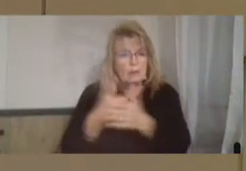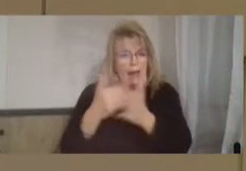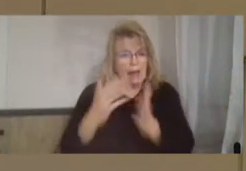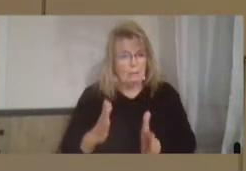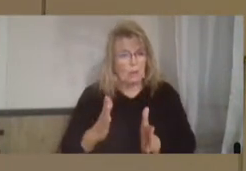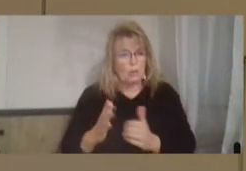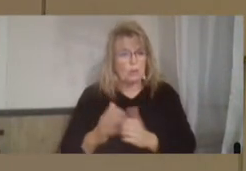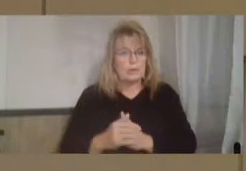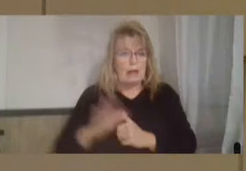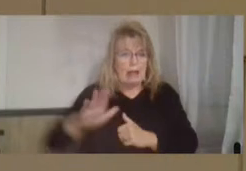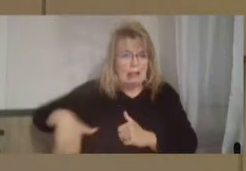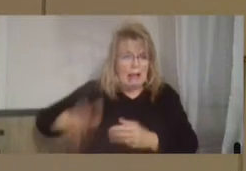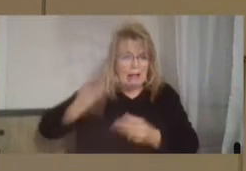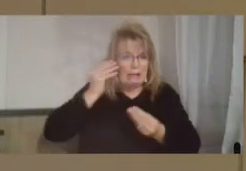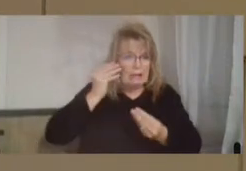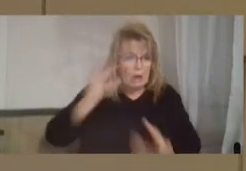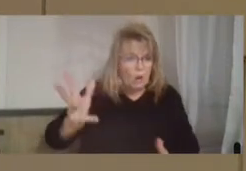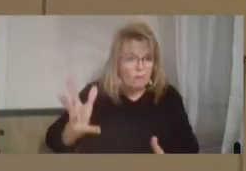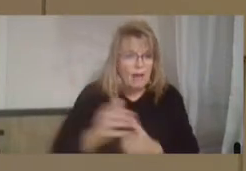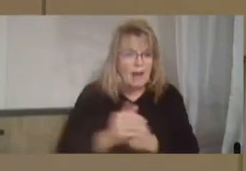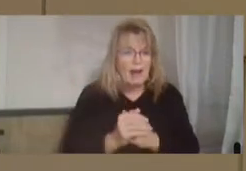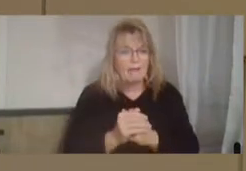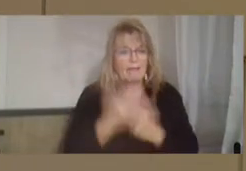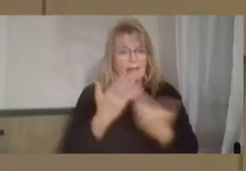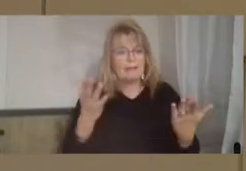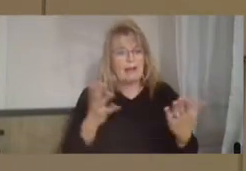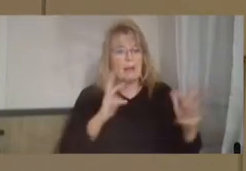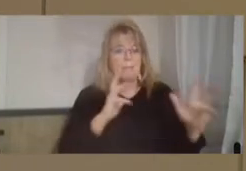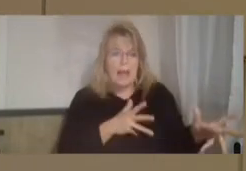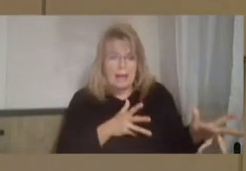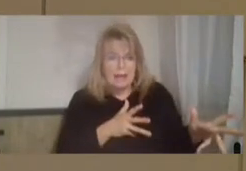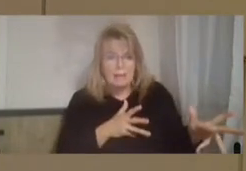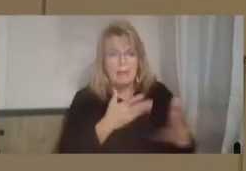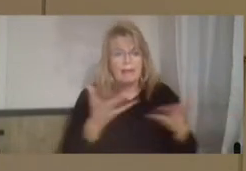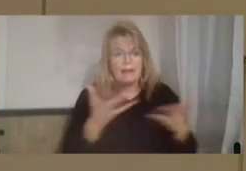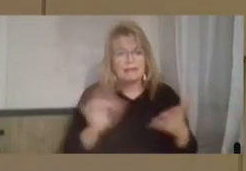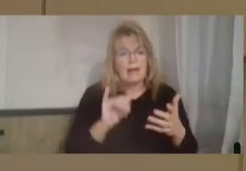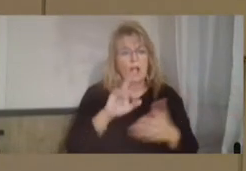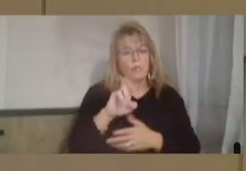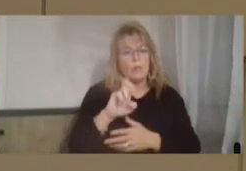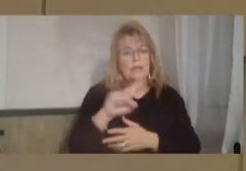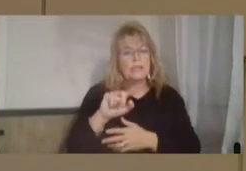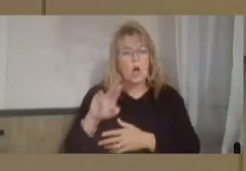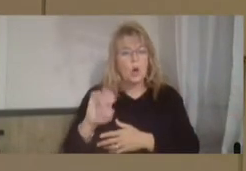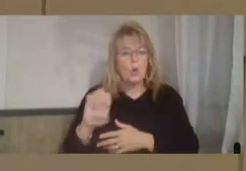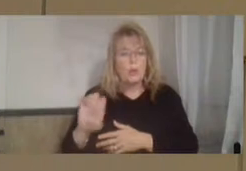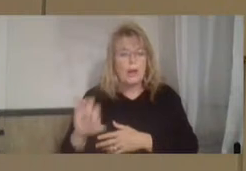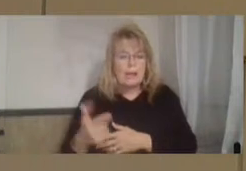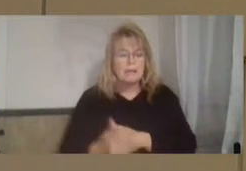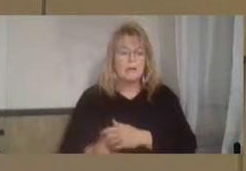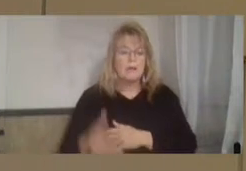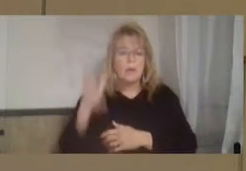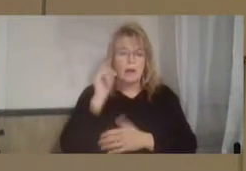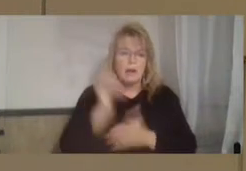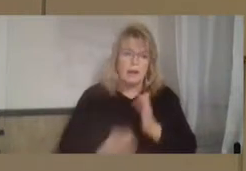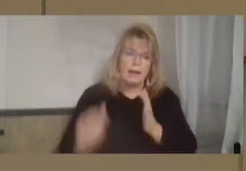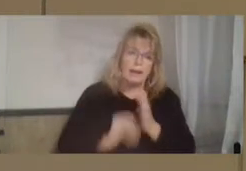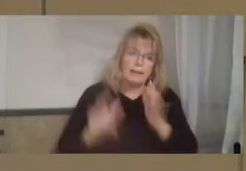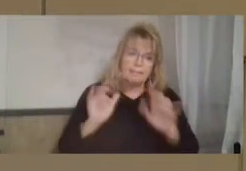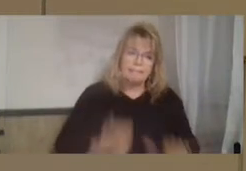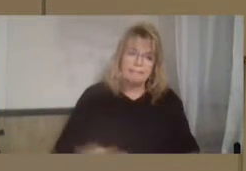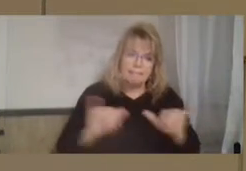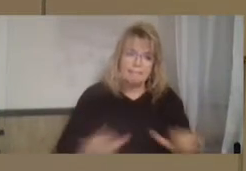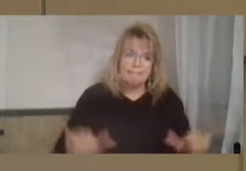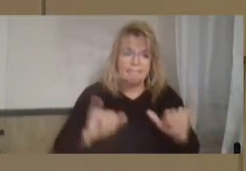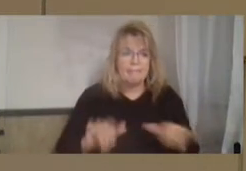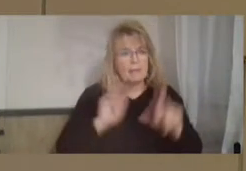been notified of things like abandonment, things like rezoning. We just hear that over and over again, that